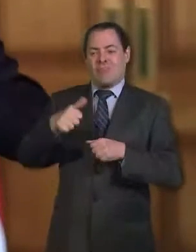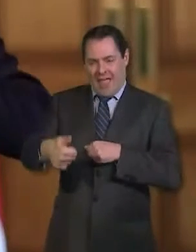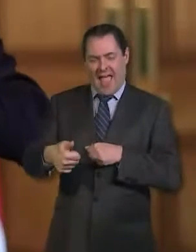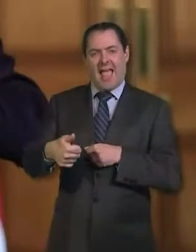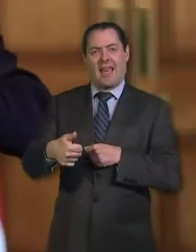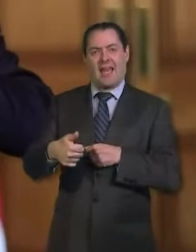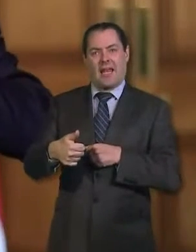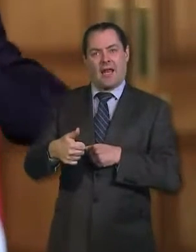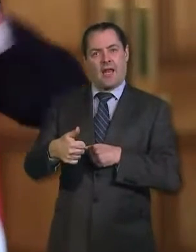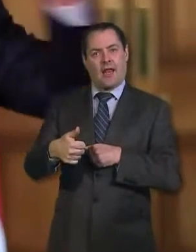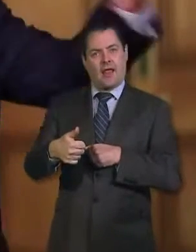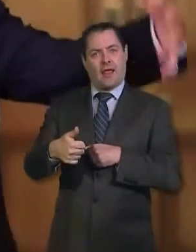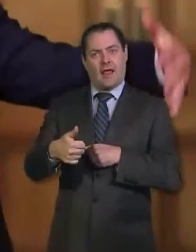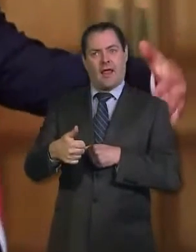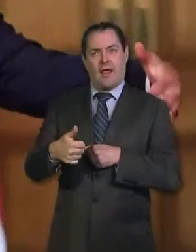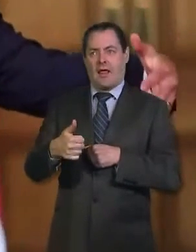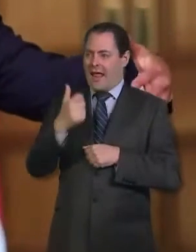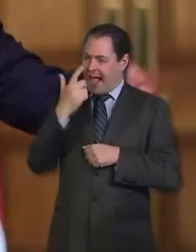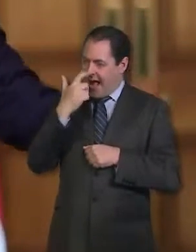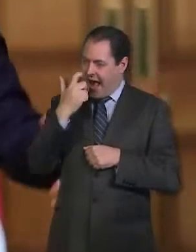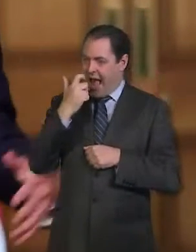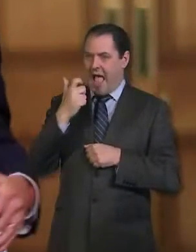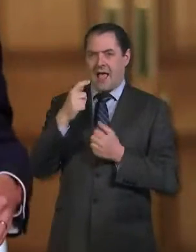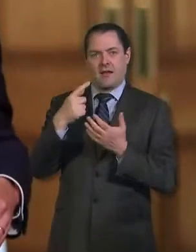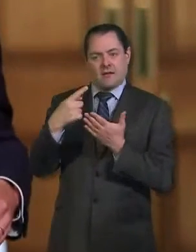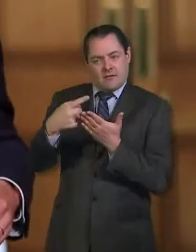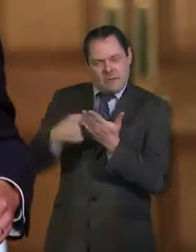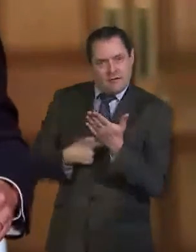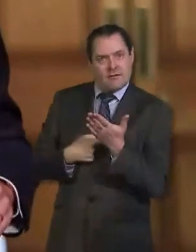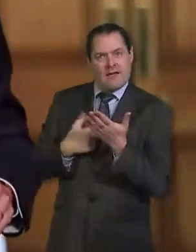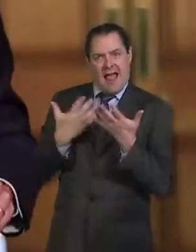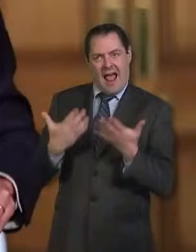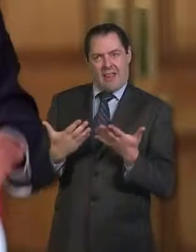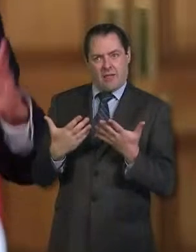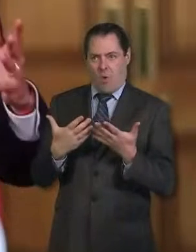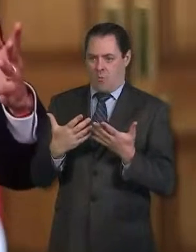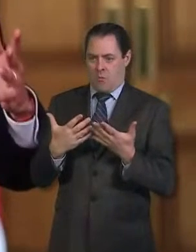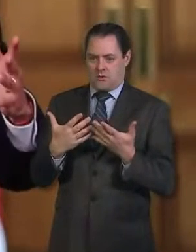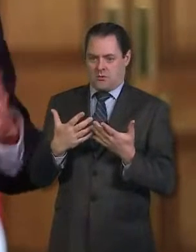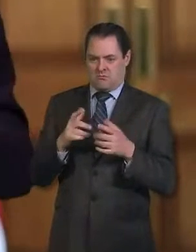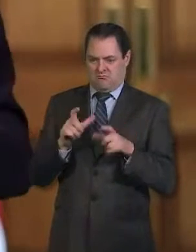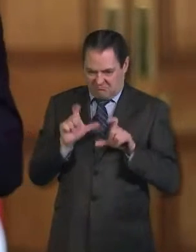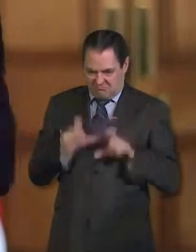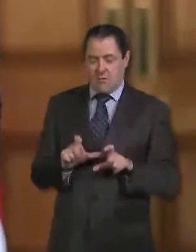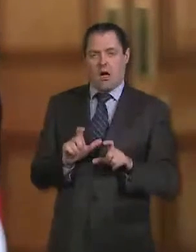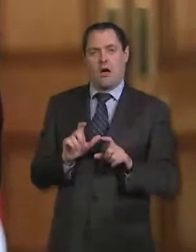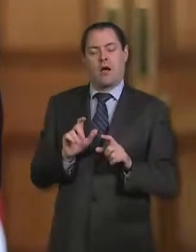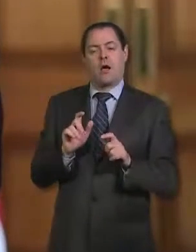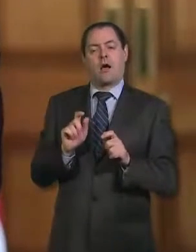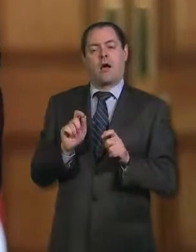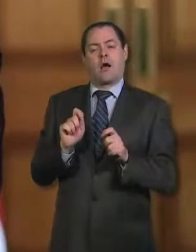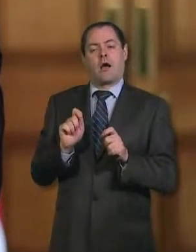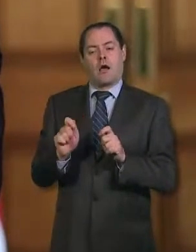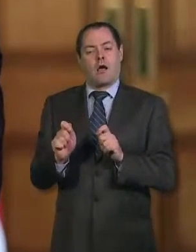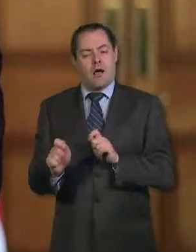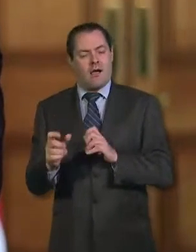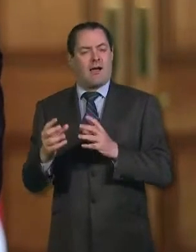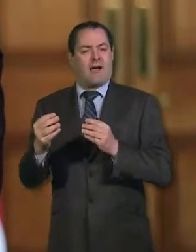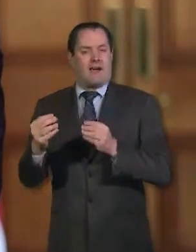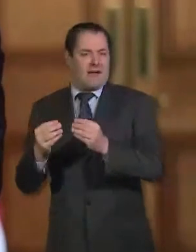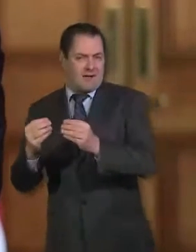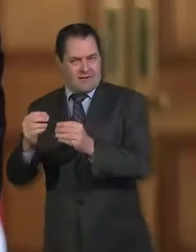of the measures that currently are blanket measures across the whole of society and have to be blanket